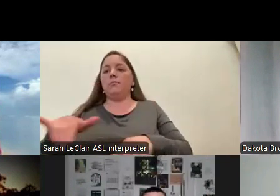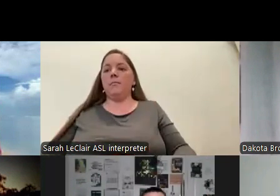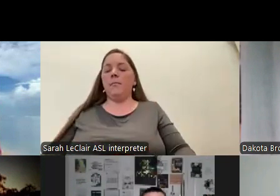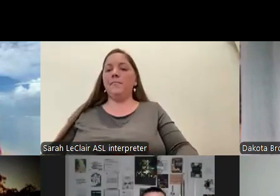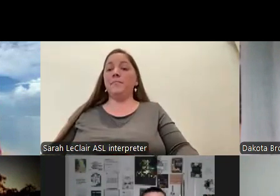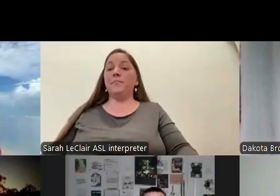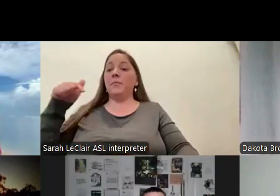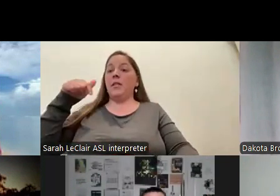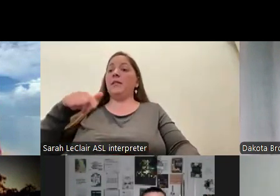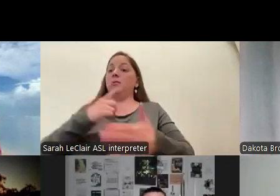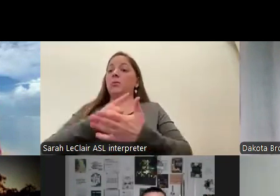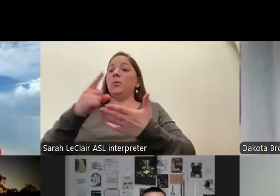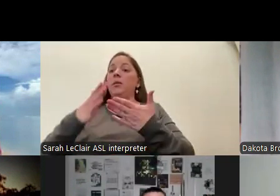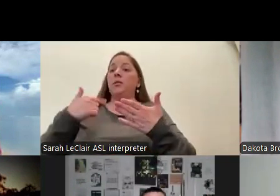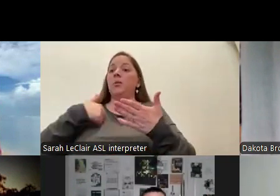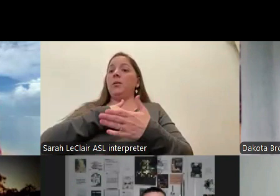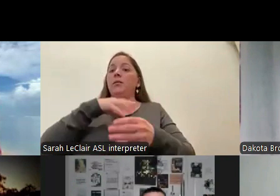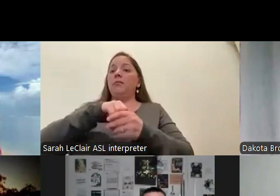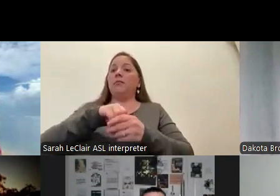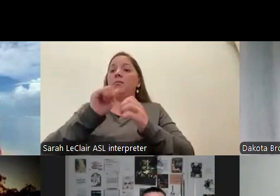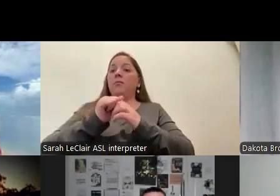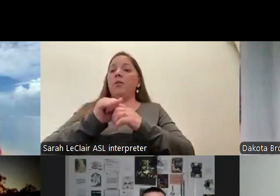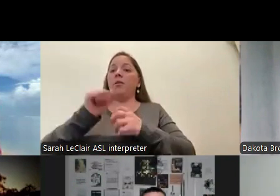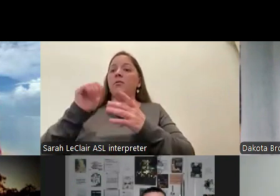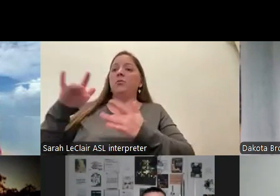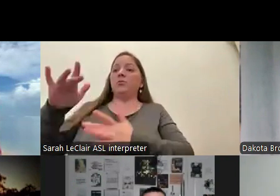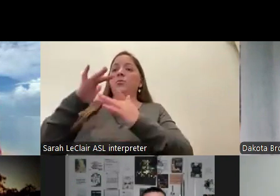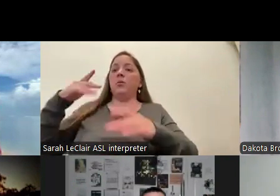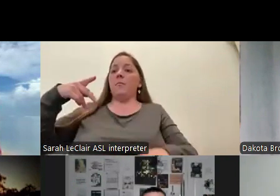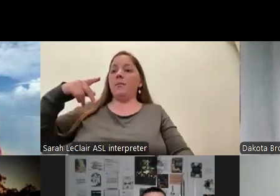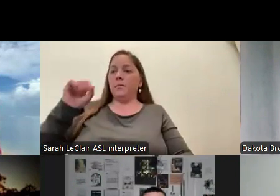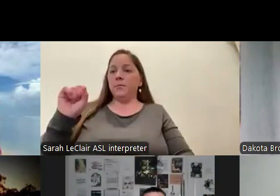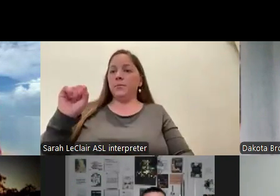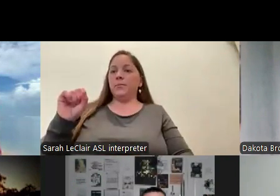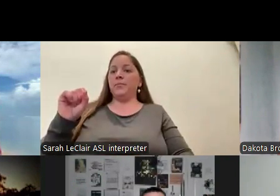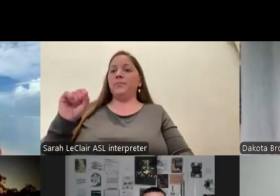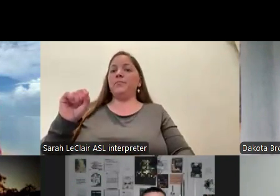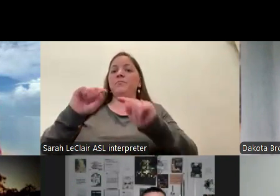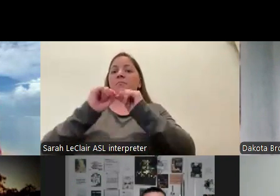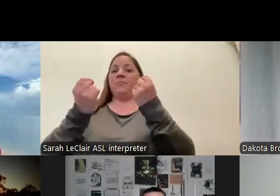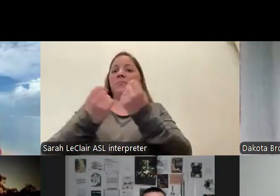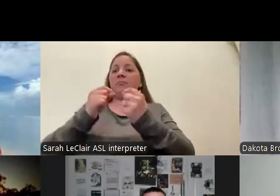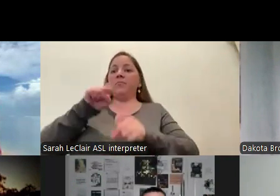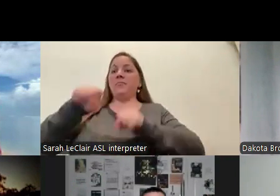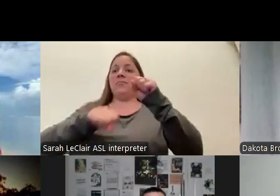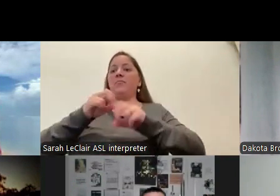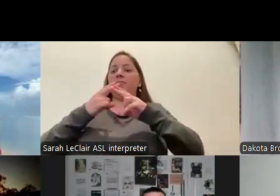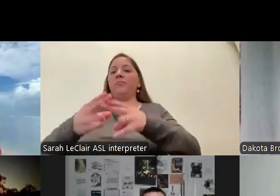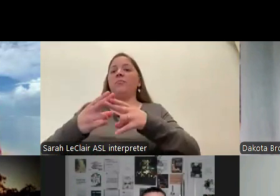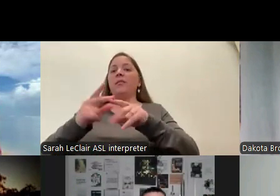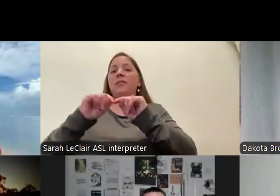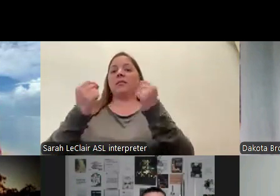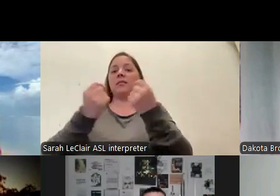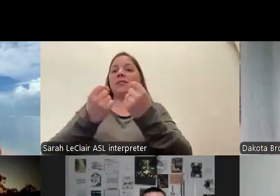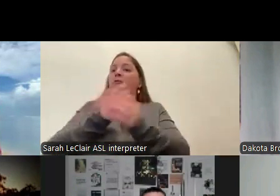this weekend we participate in Tour de Palm Springs. We have what's called we have a team there called Team Freedom. And so all we